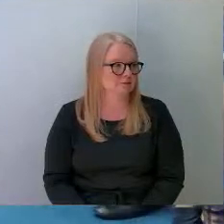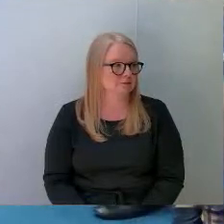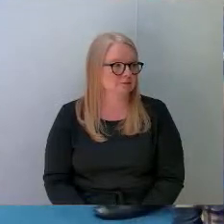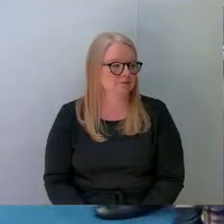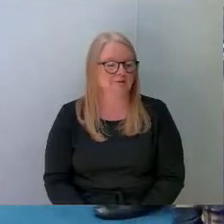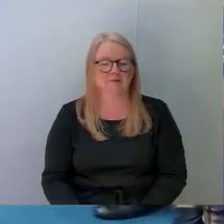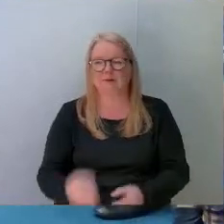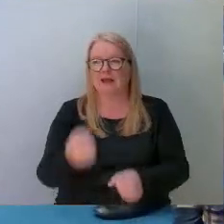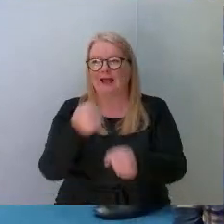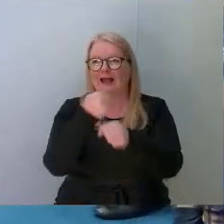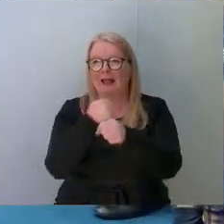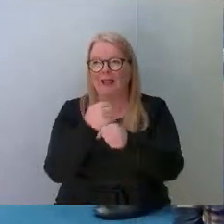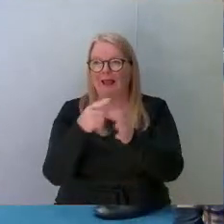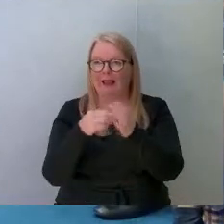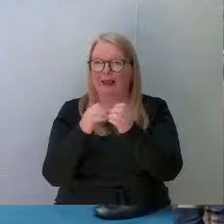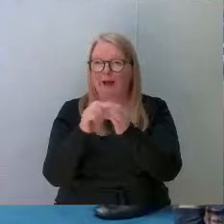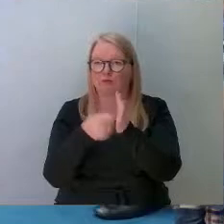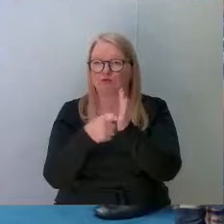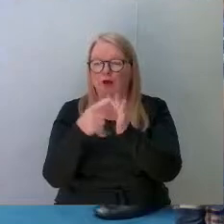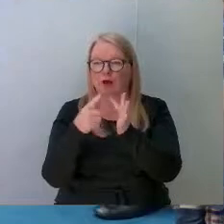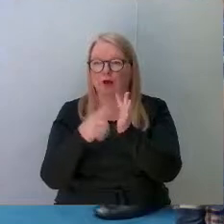Gabriel Ogugu.